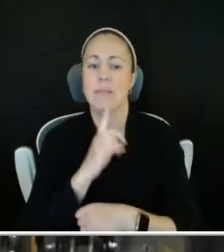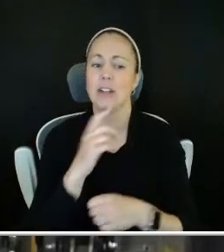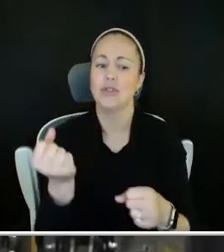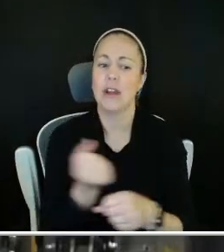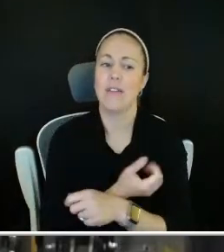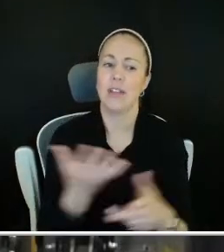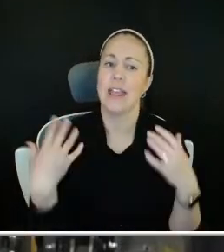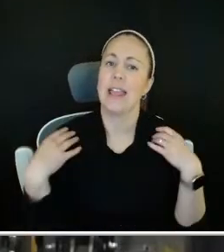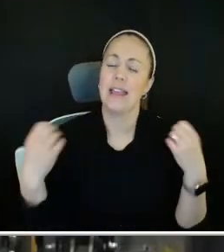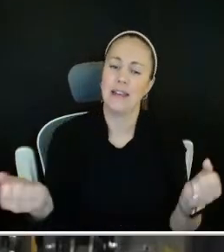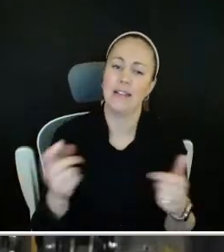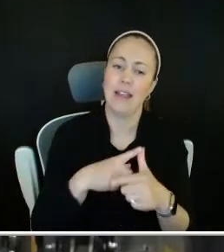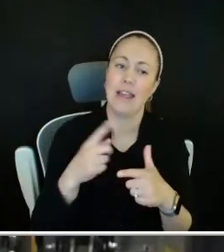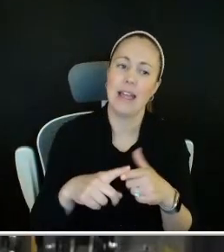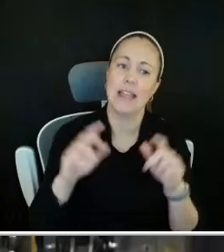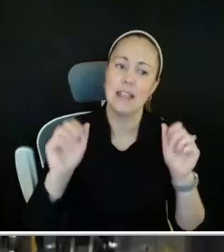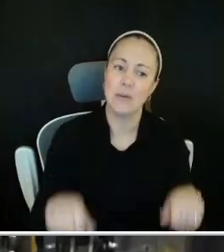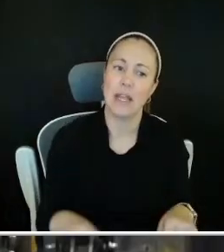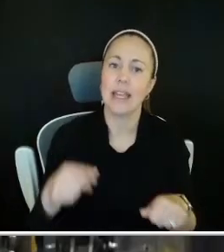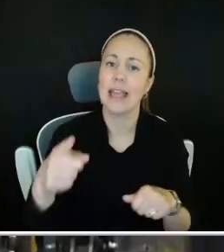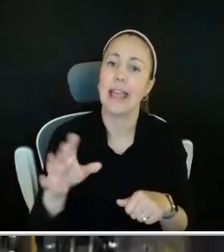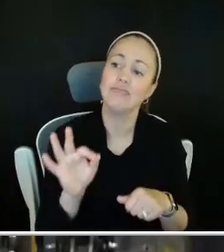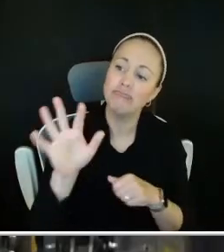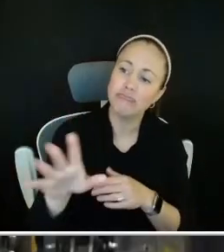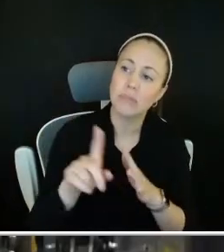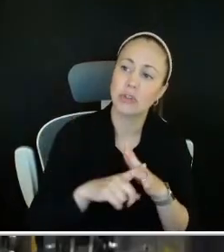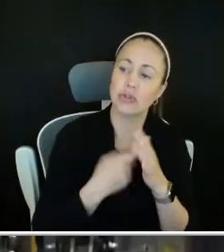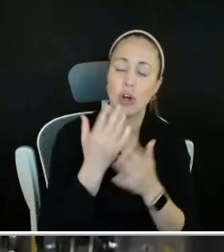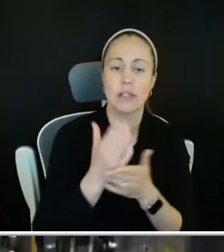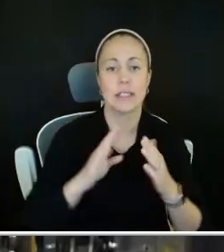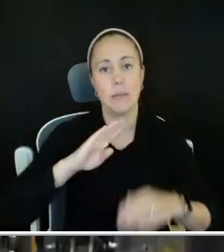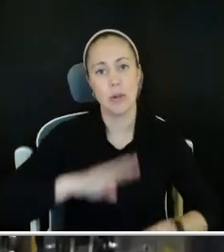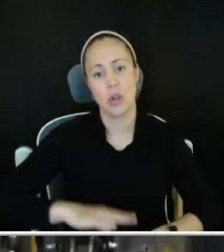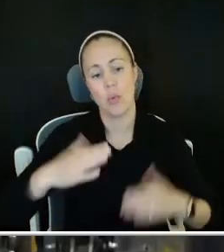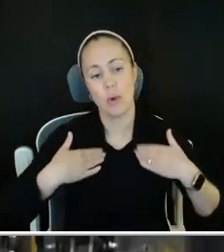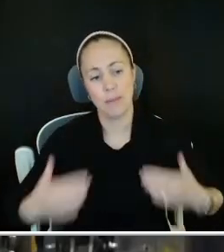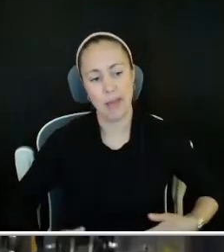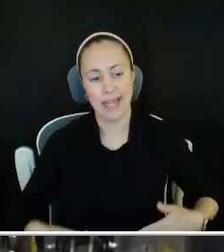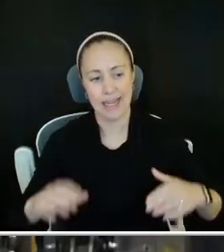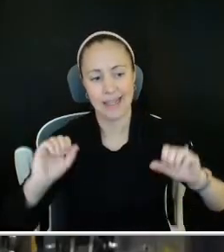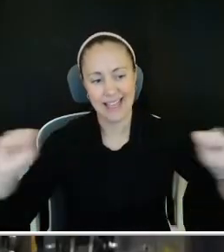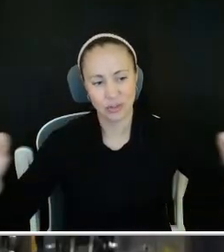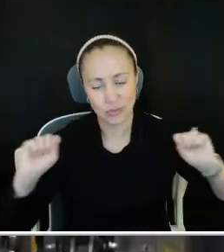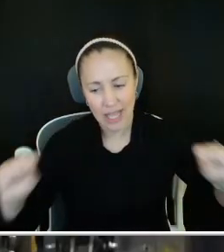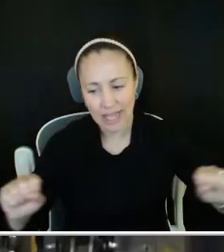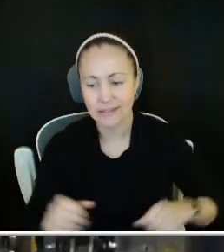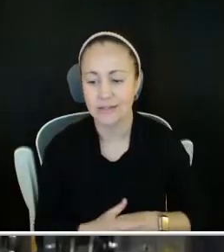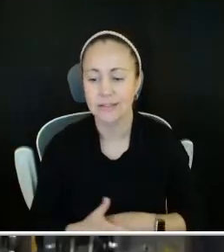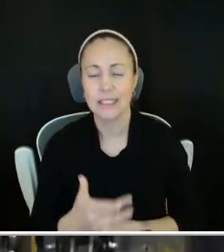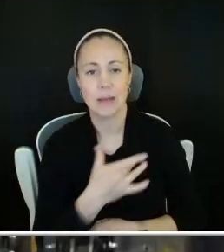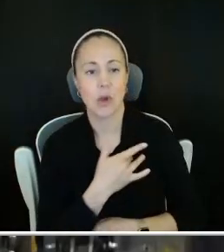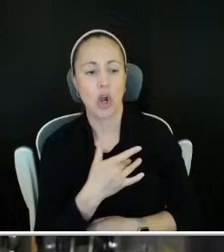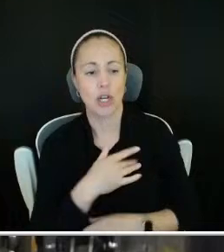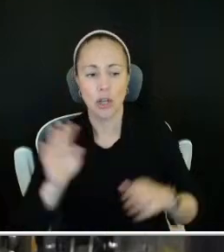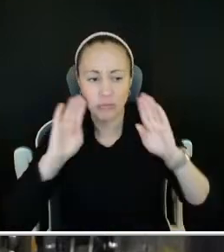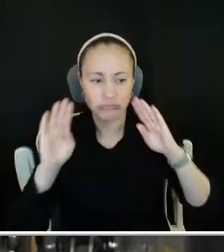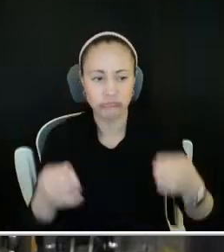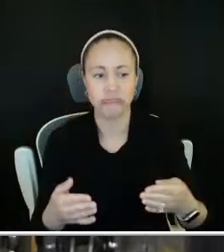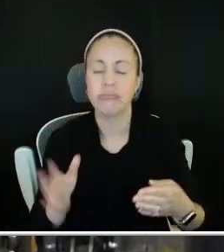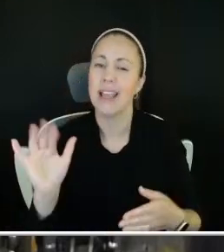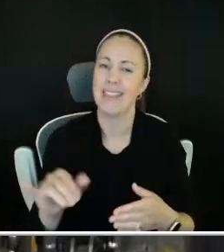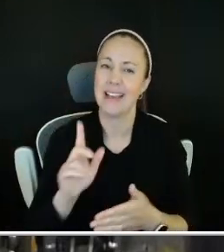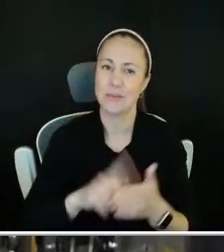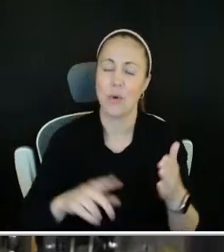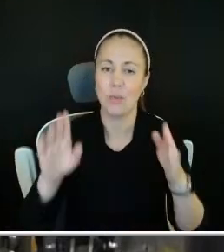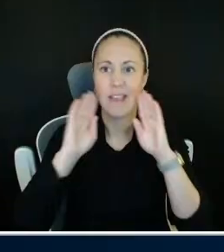can introduce some lower body exercises and some light cardio. And that's kind of our first things that we focus on early on in the early